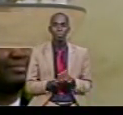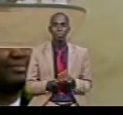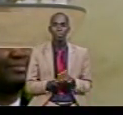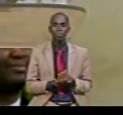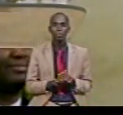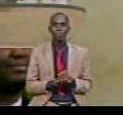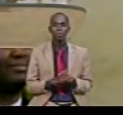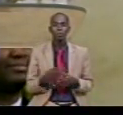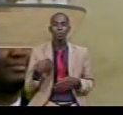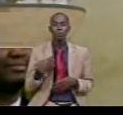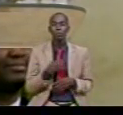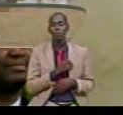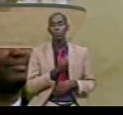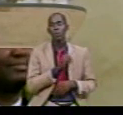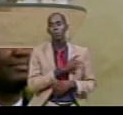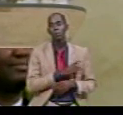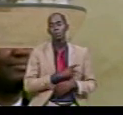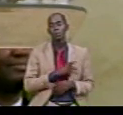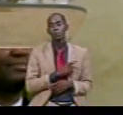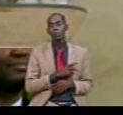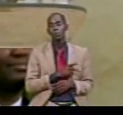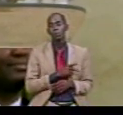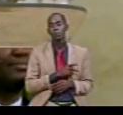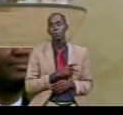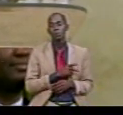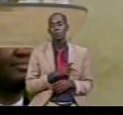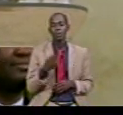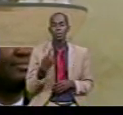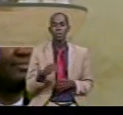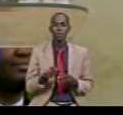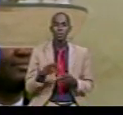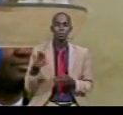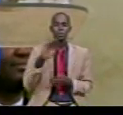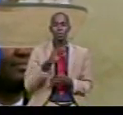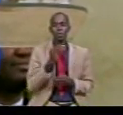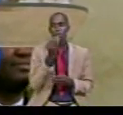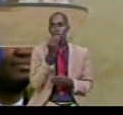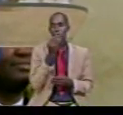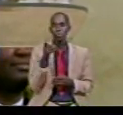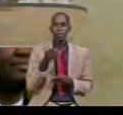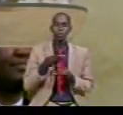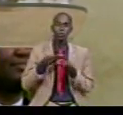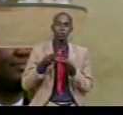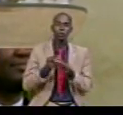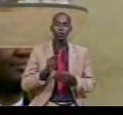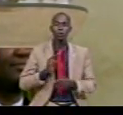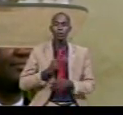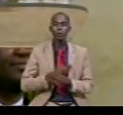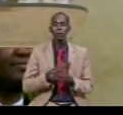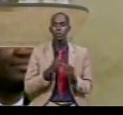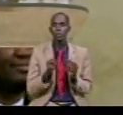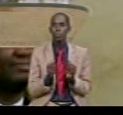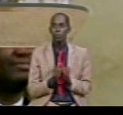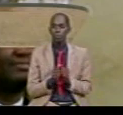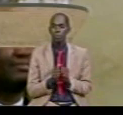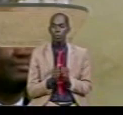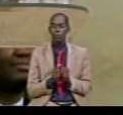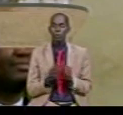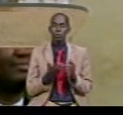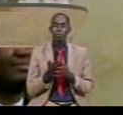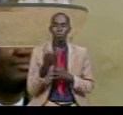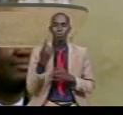We appreciate the monthly spiritual food you feed us with through the Women